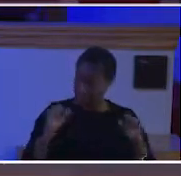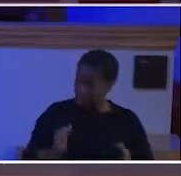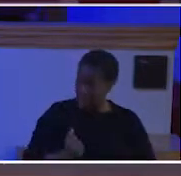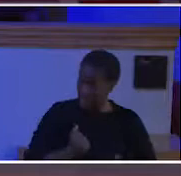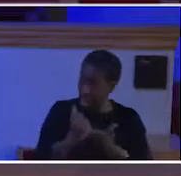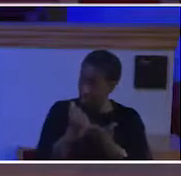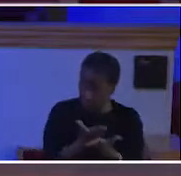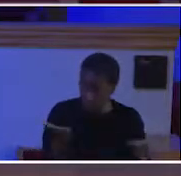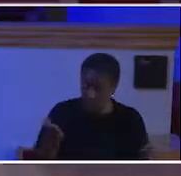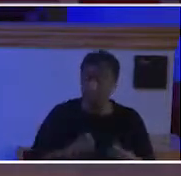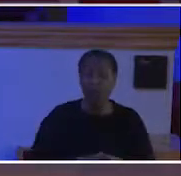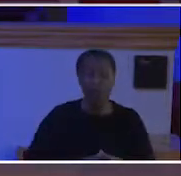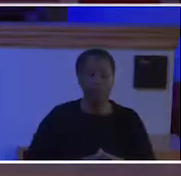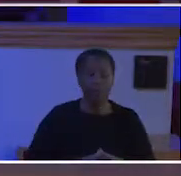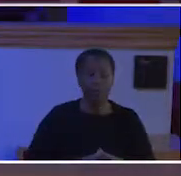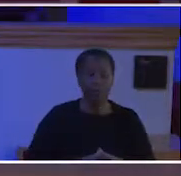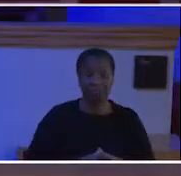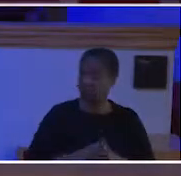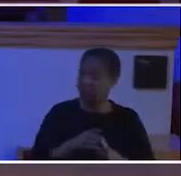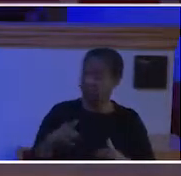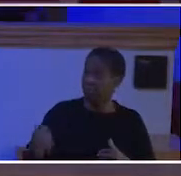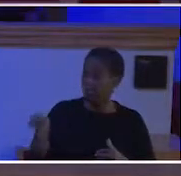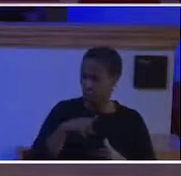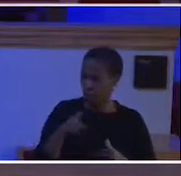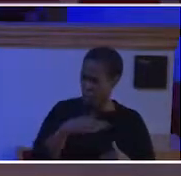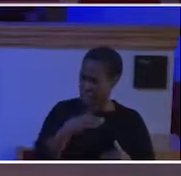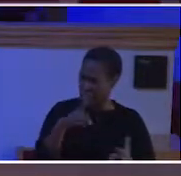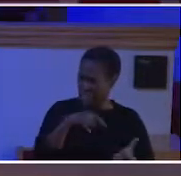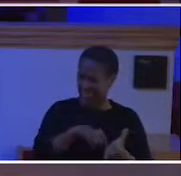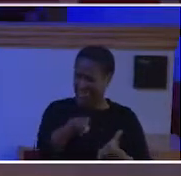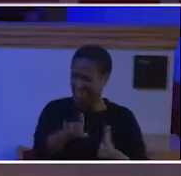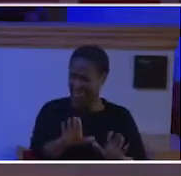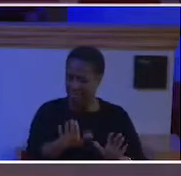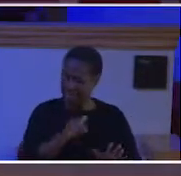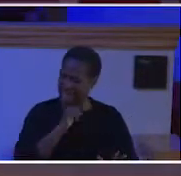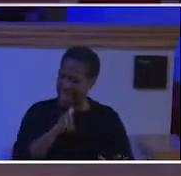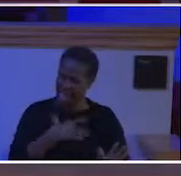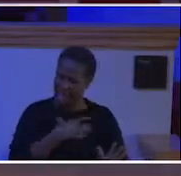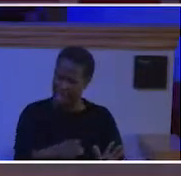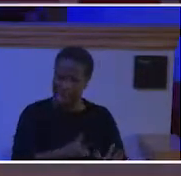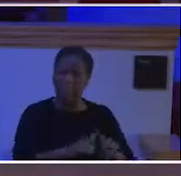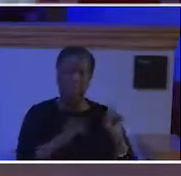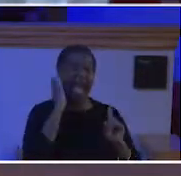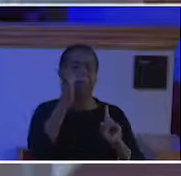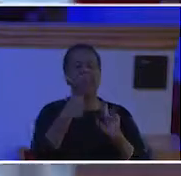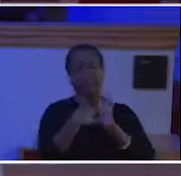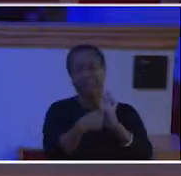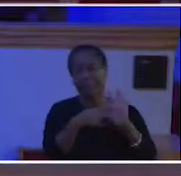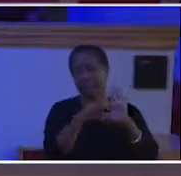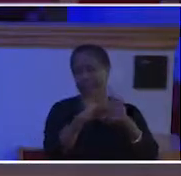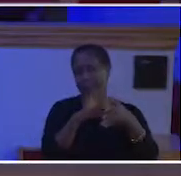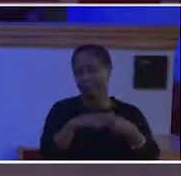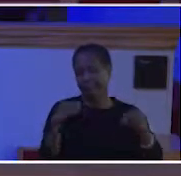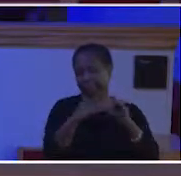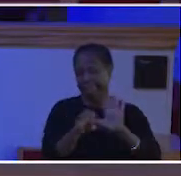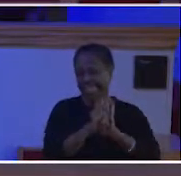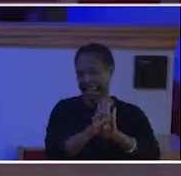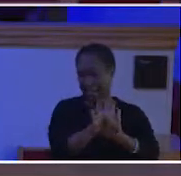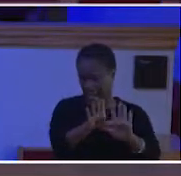you? Y'all are like this one. I don't particularly like this illustration, but y'all are like this.